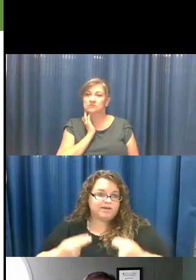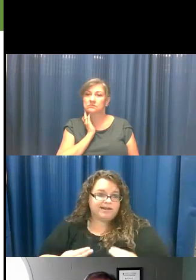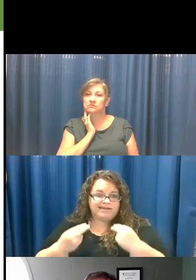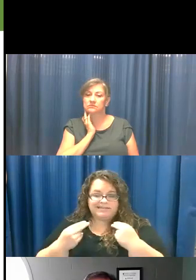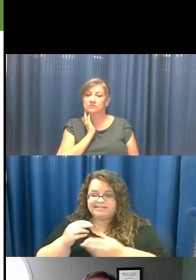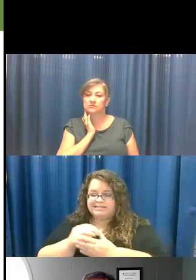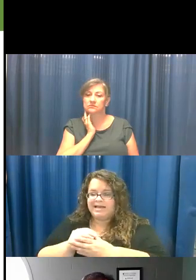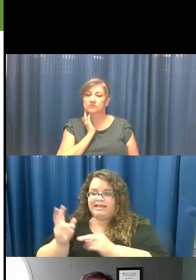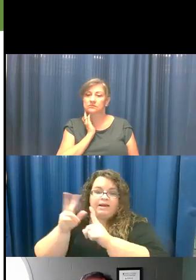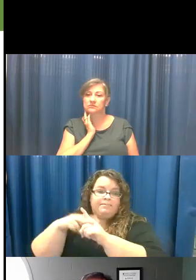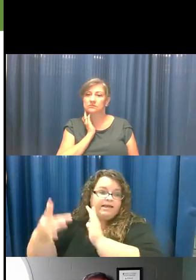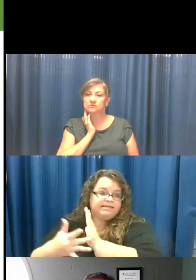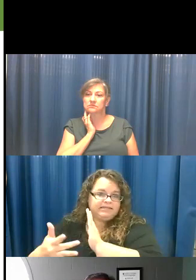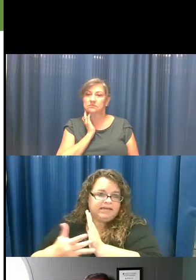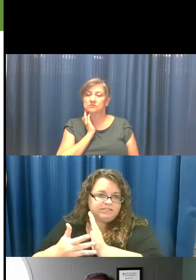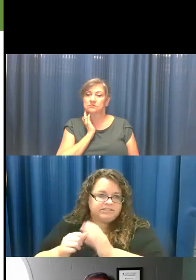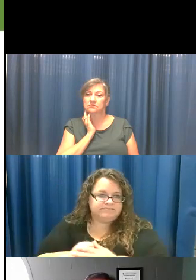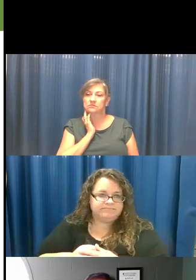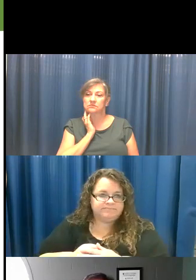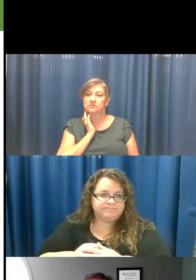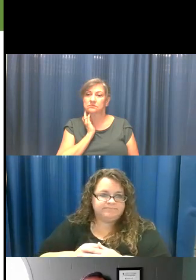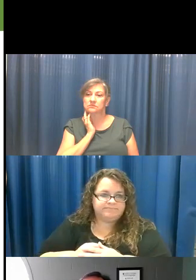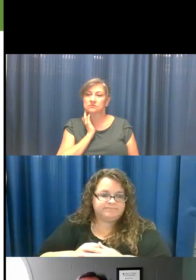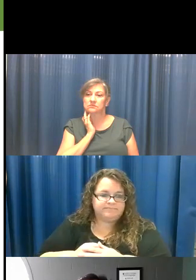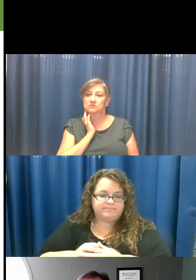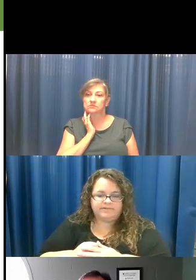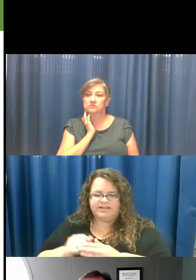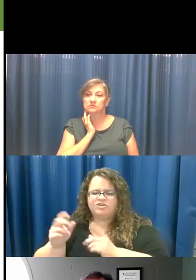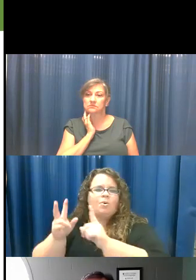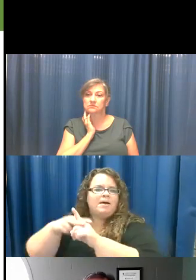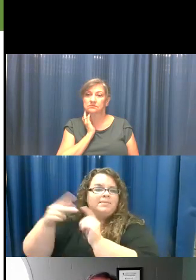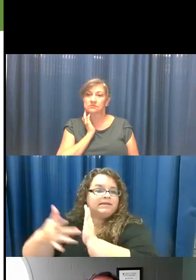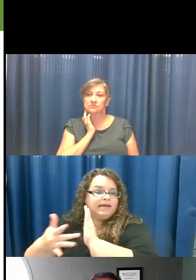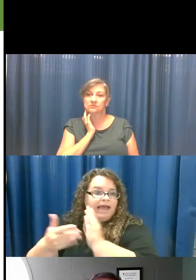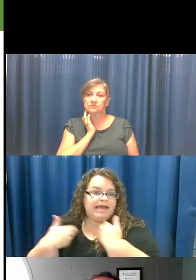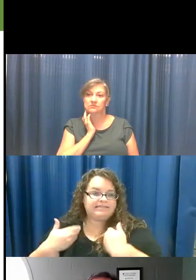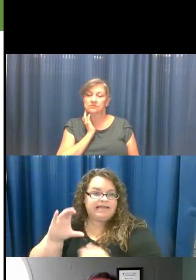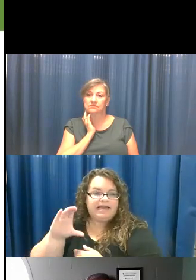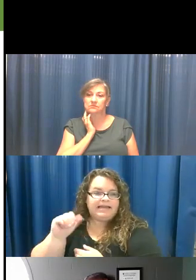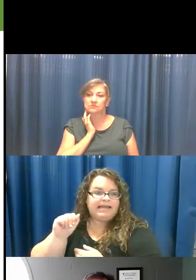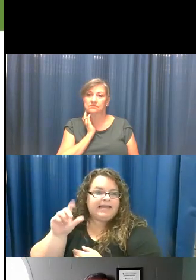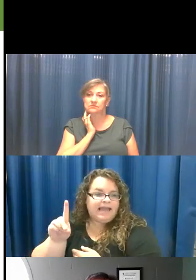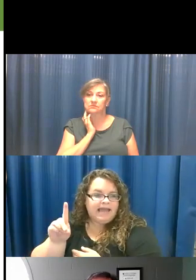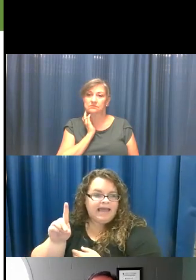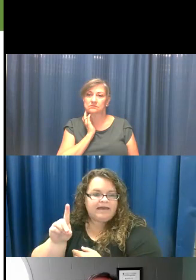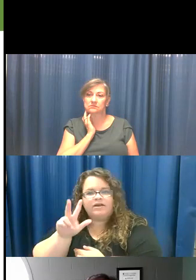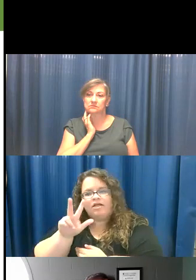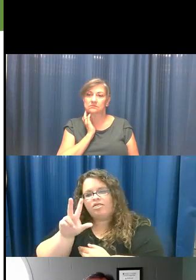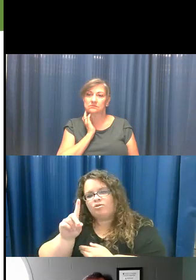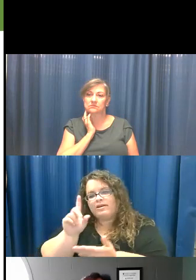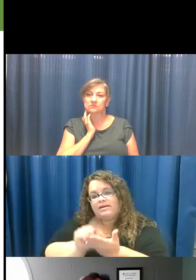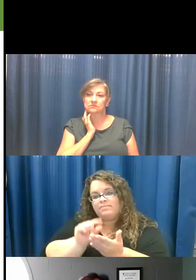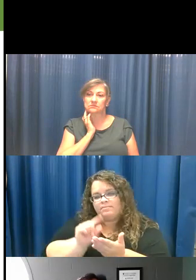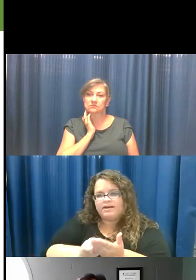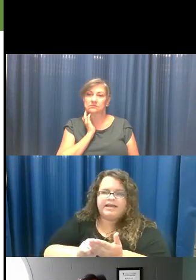applied technology. And applied technology has things like CAD, 3D printing, robotics, electronics,